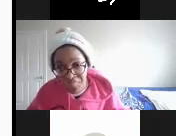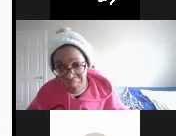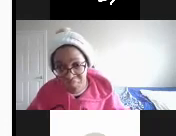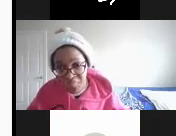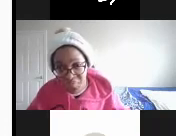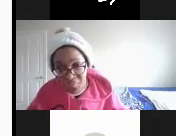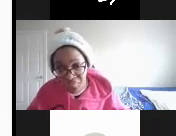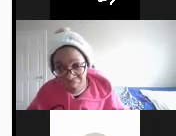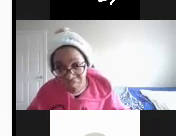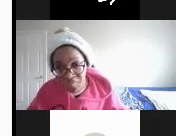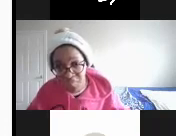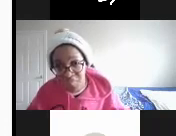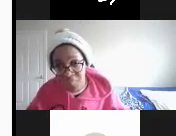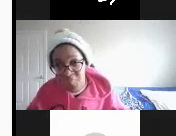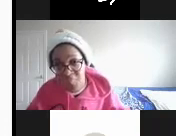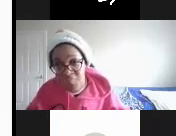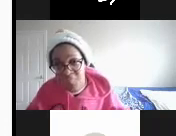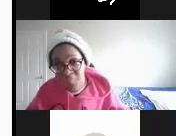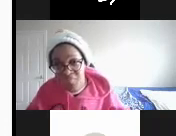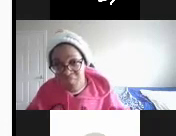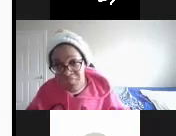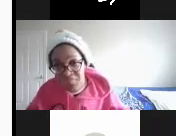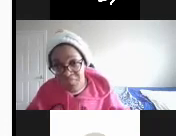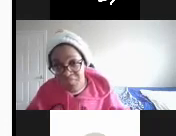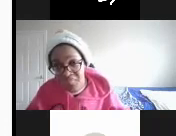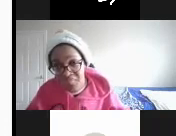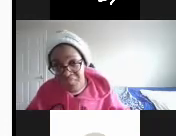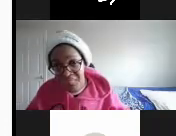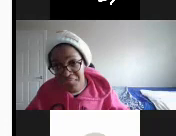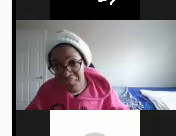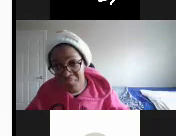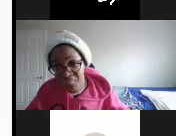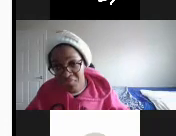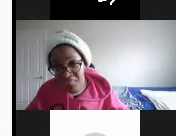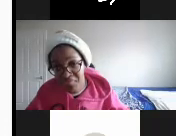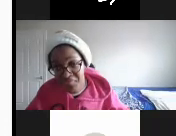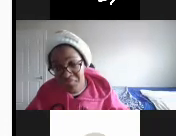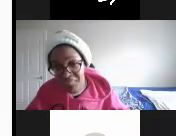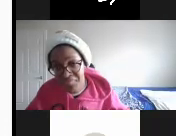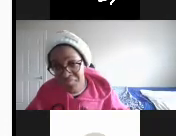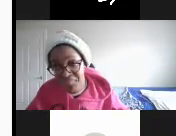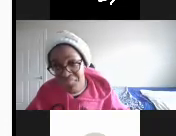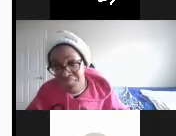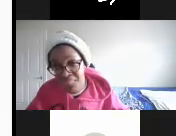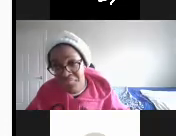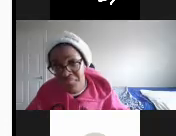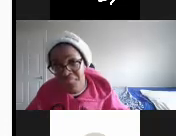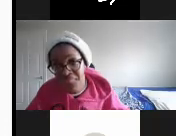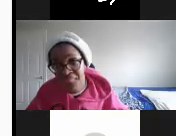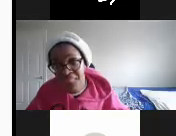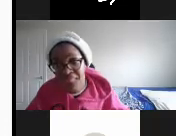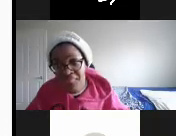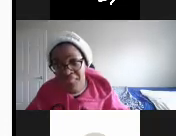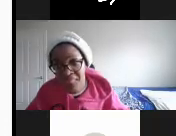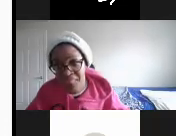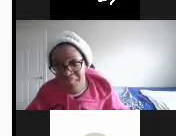we may be giving you the final word here on this, on the subject. I don't know if I should be the